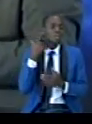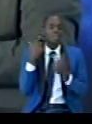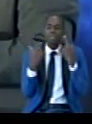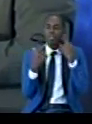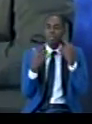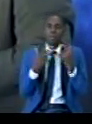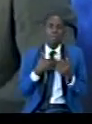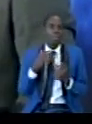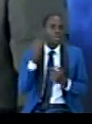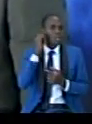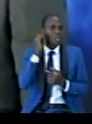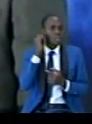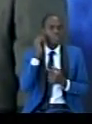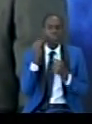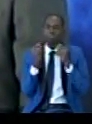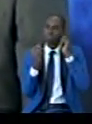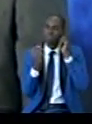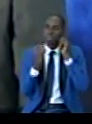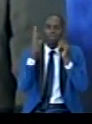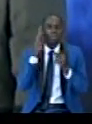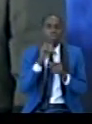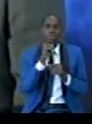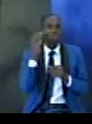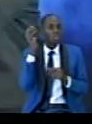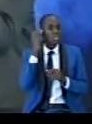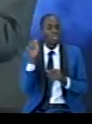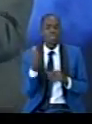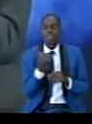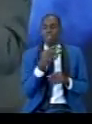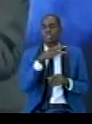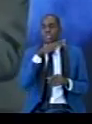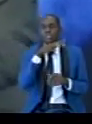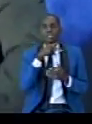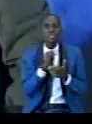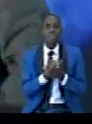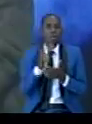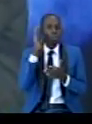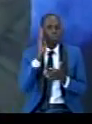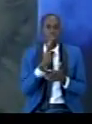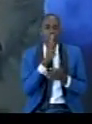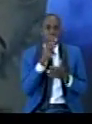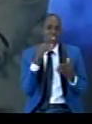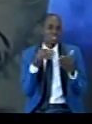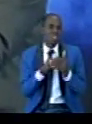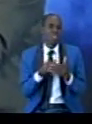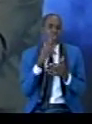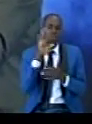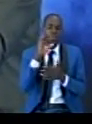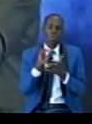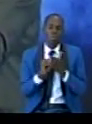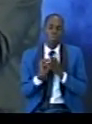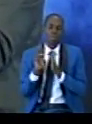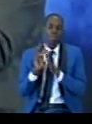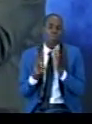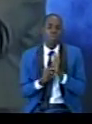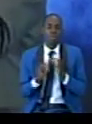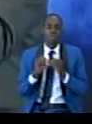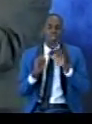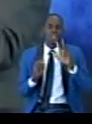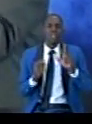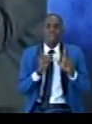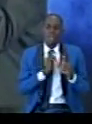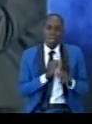ears will not hear anything polluting that will be contrary to your will. I present my tongue,